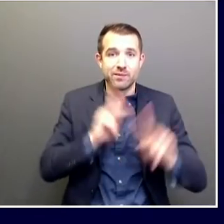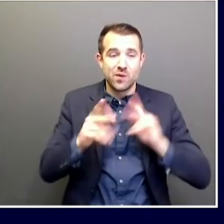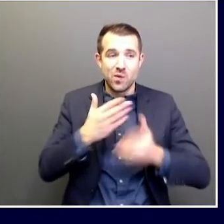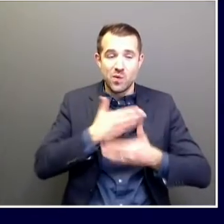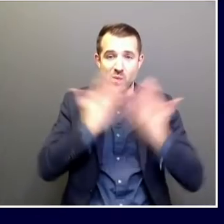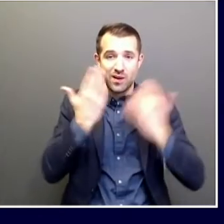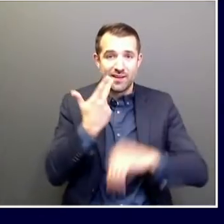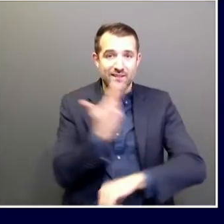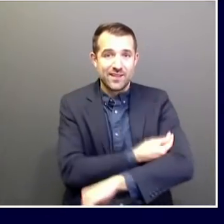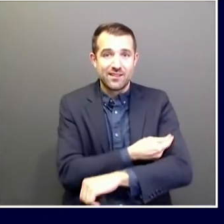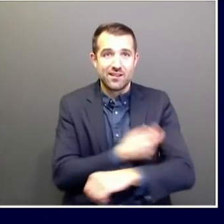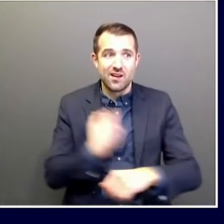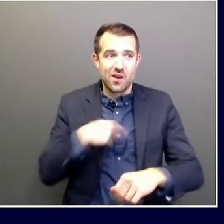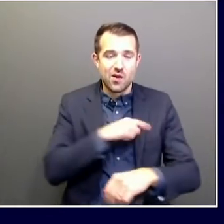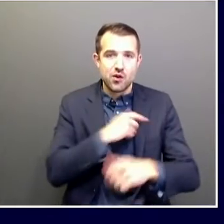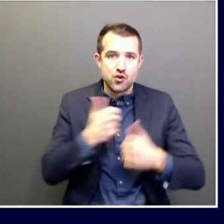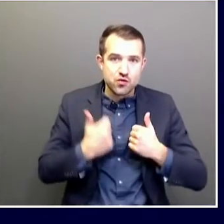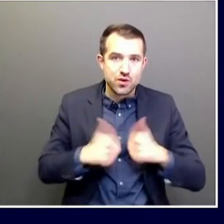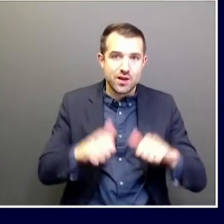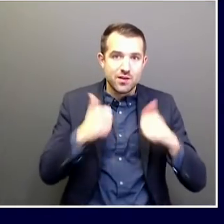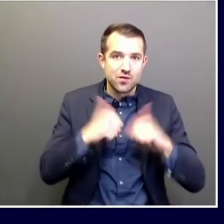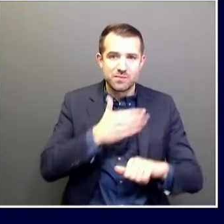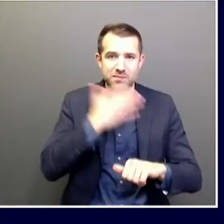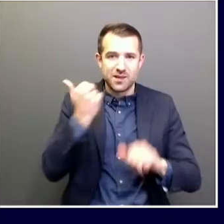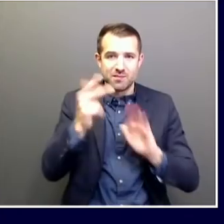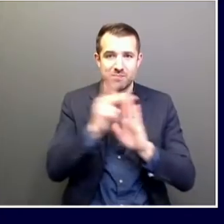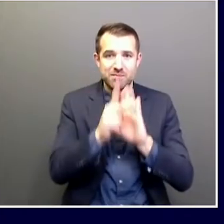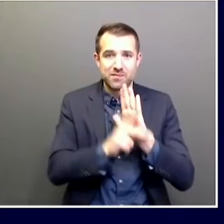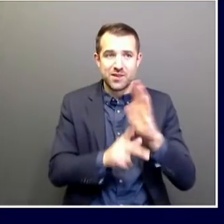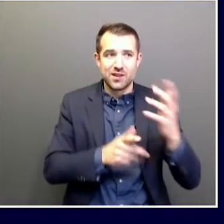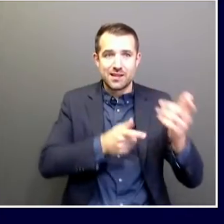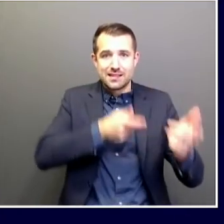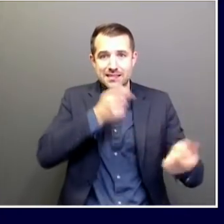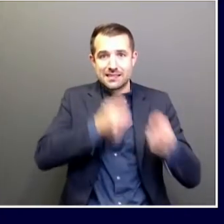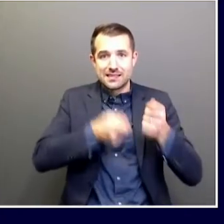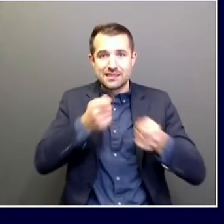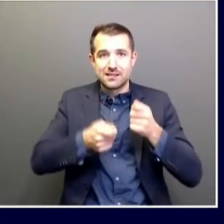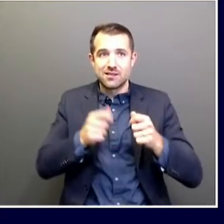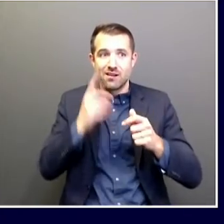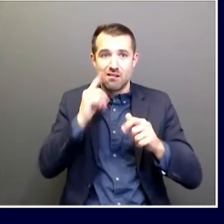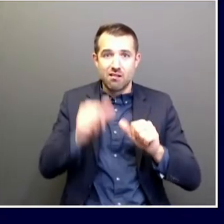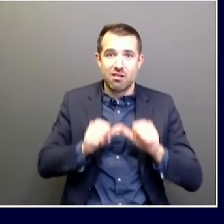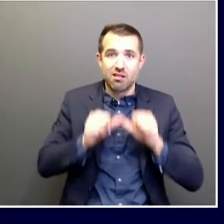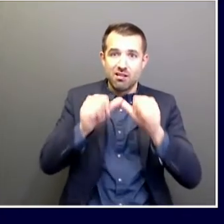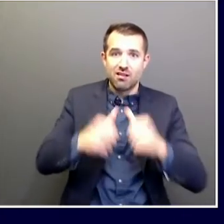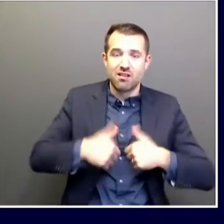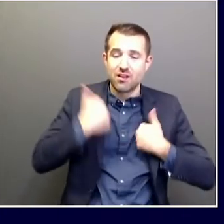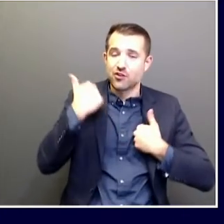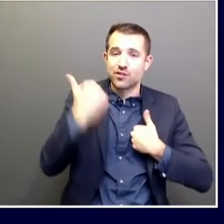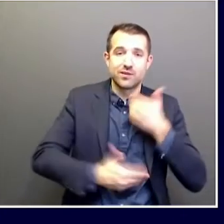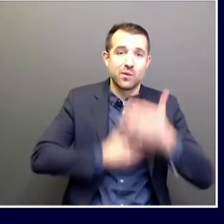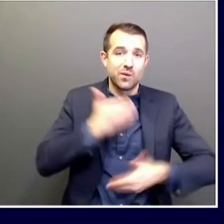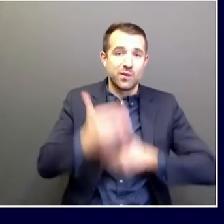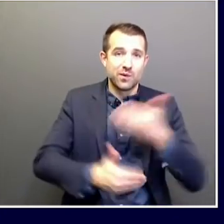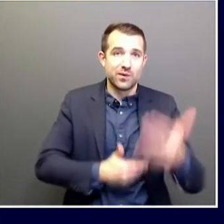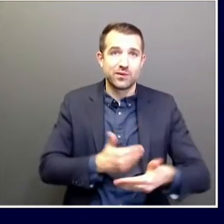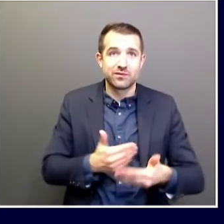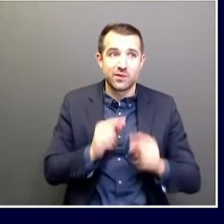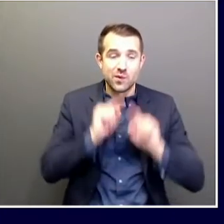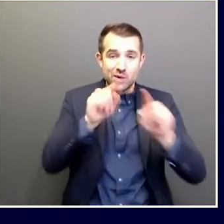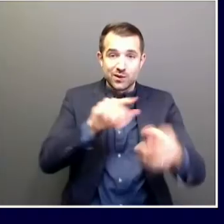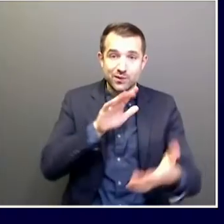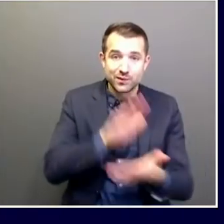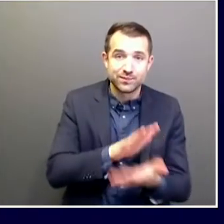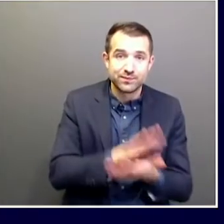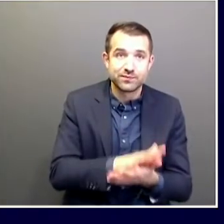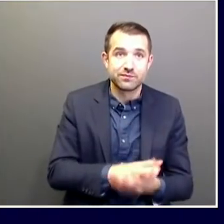how do we adapt our policies to make sure people can continue to do what they need to do, like going to school or getting healthcare,